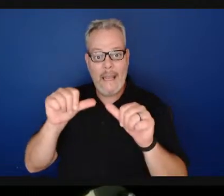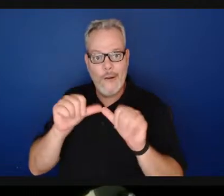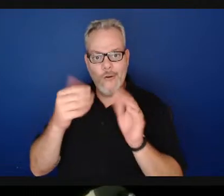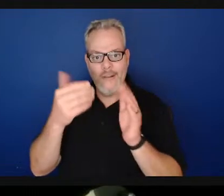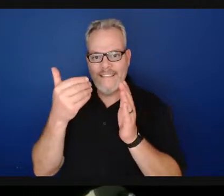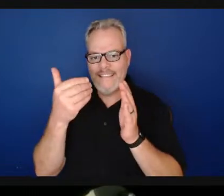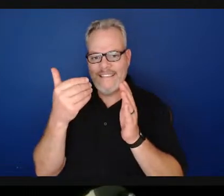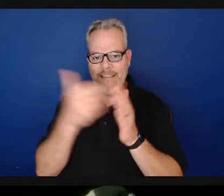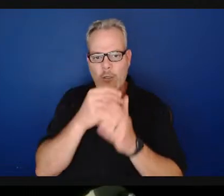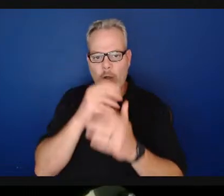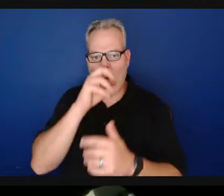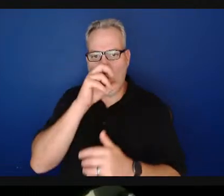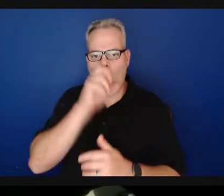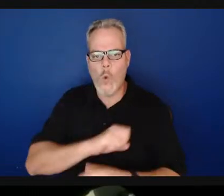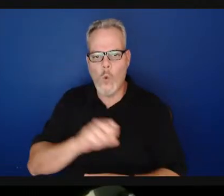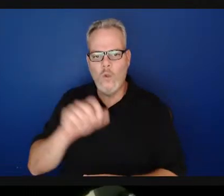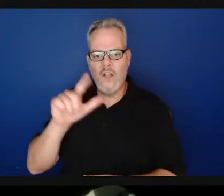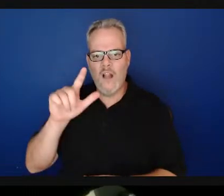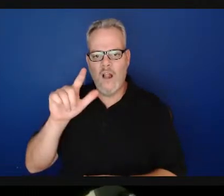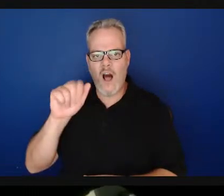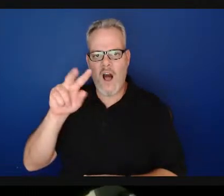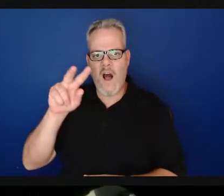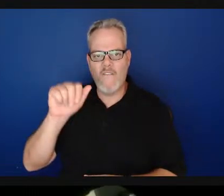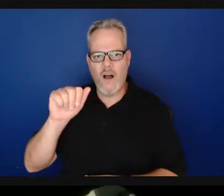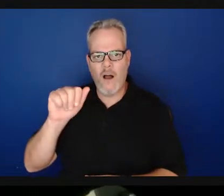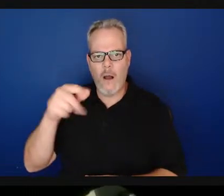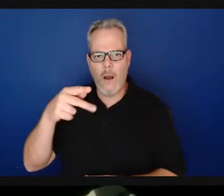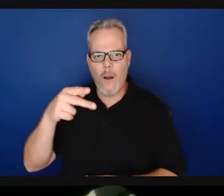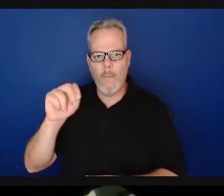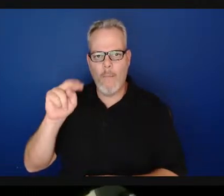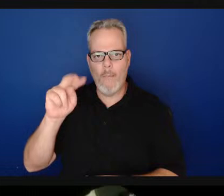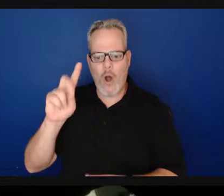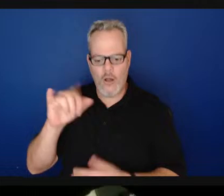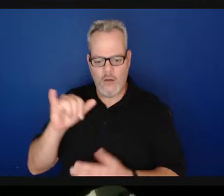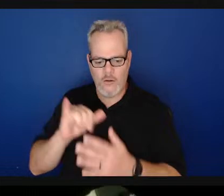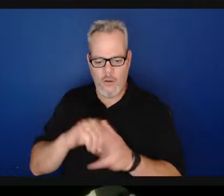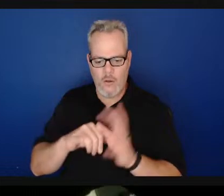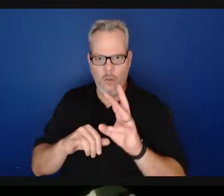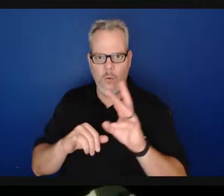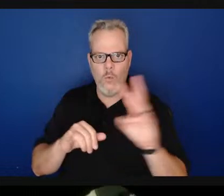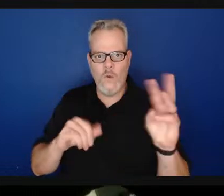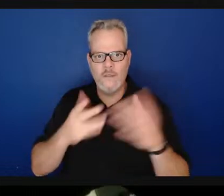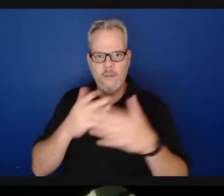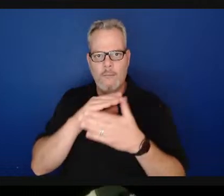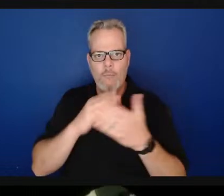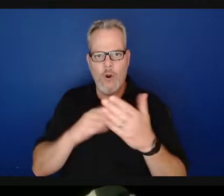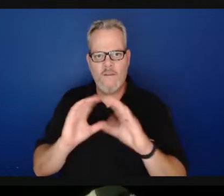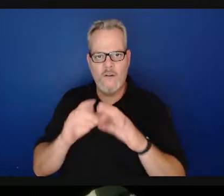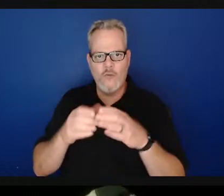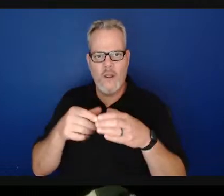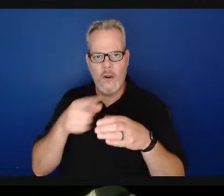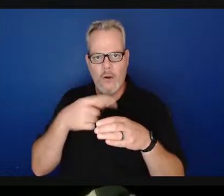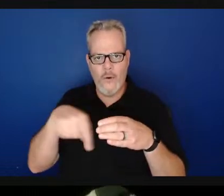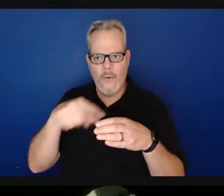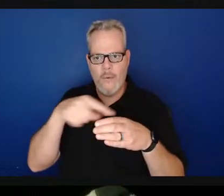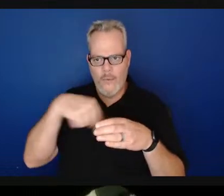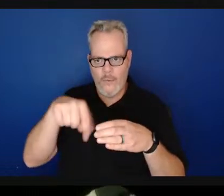old lava pond in the western part of the crater. And you can see here the episode